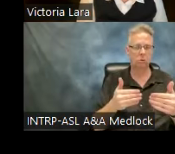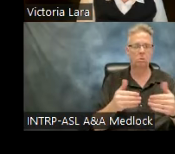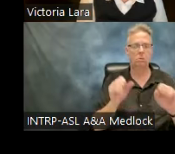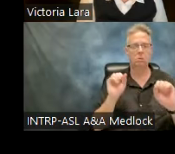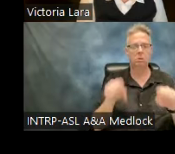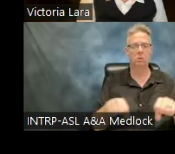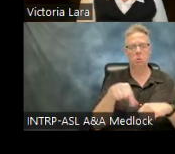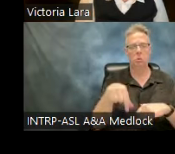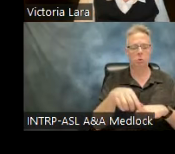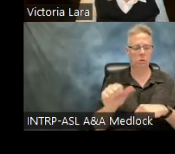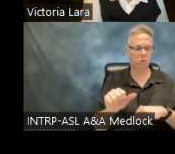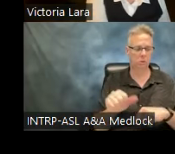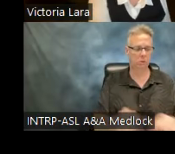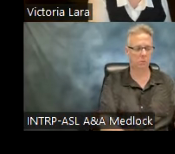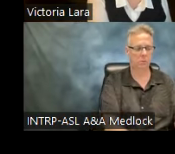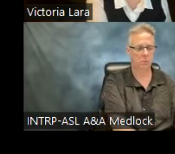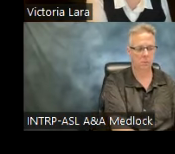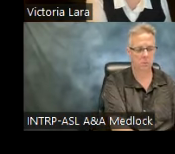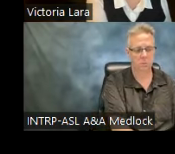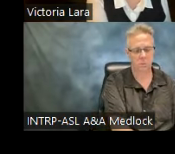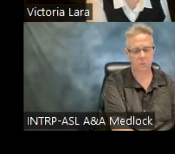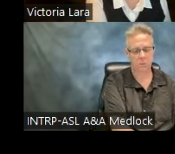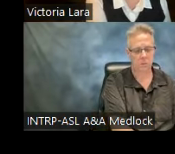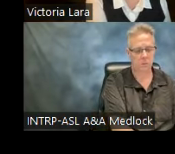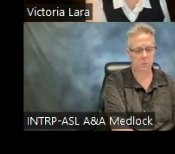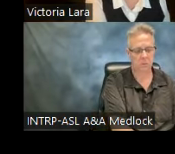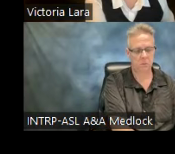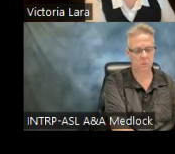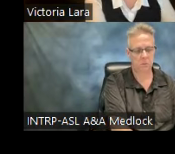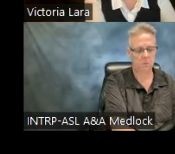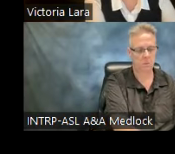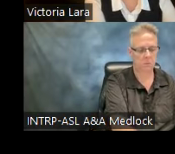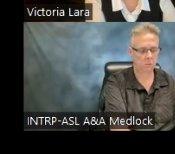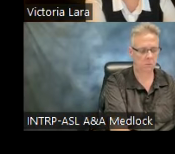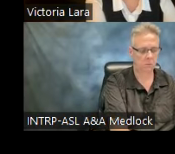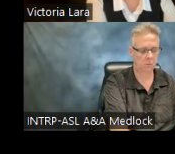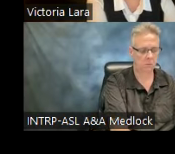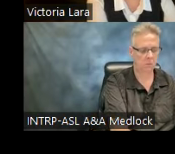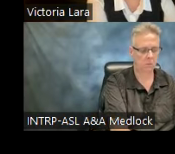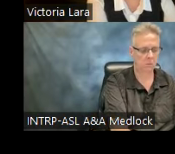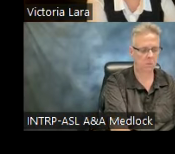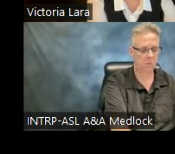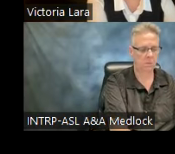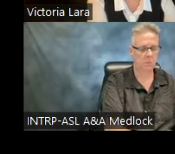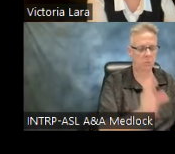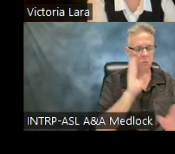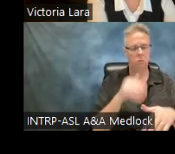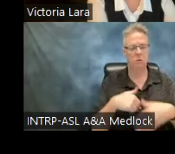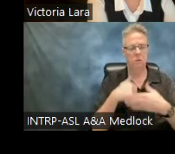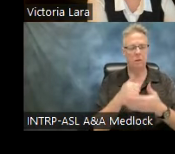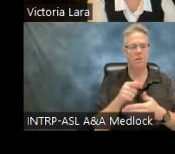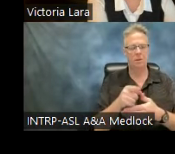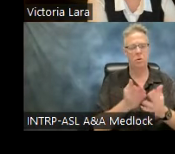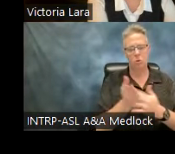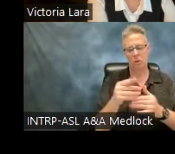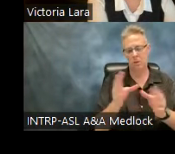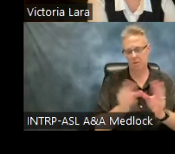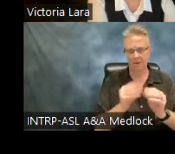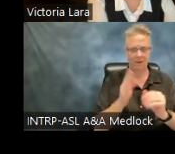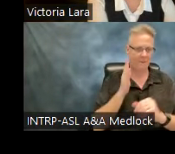the Q&A. We hope to use this feature to help guide our conversation during the meeting and future meetings